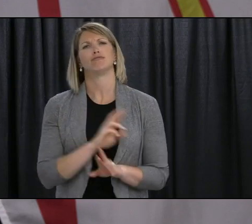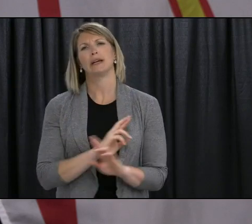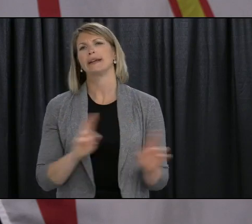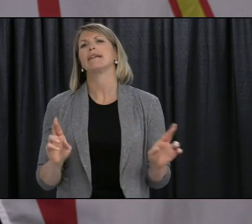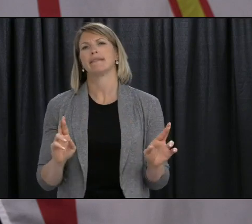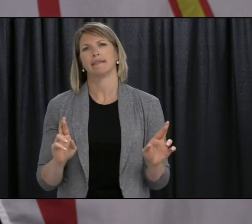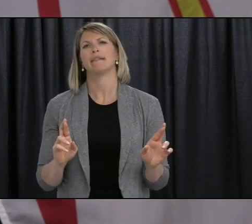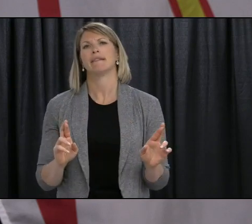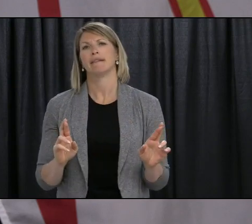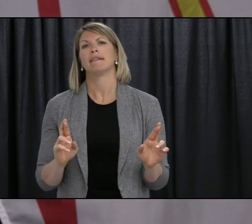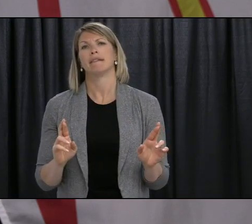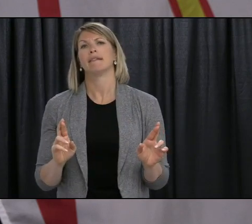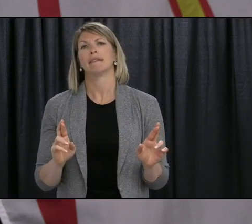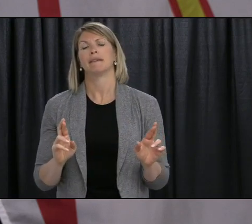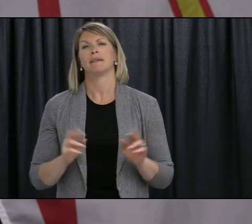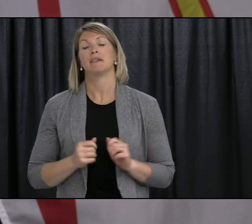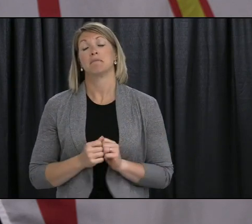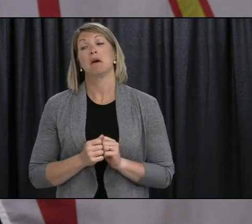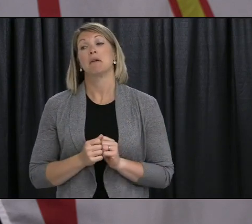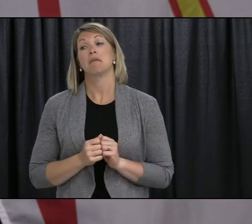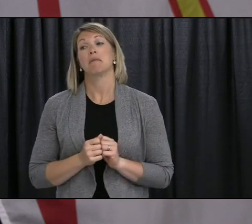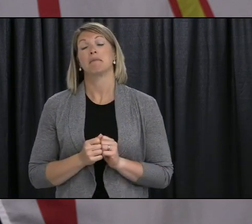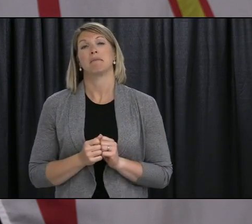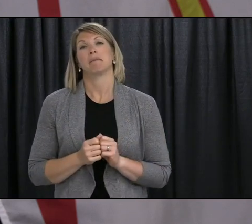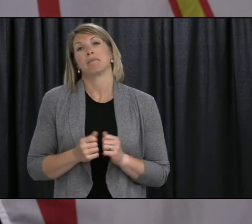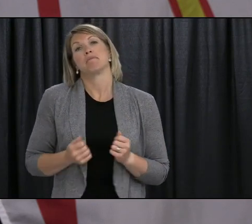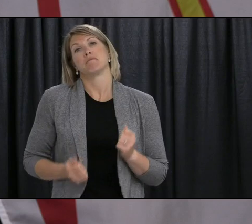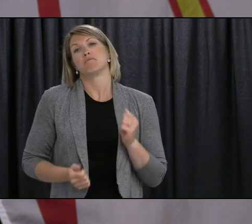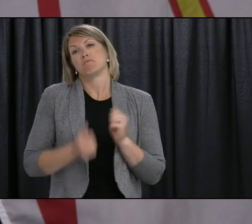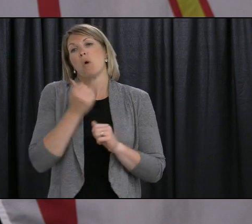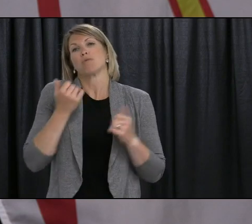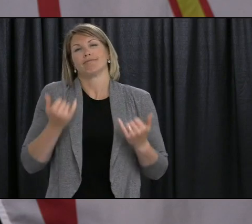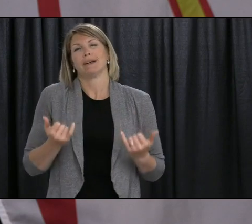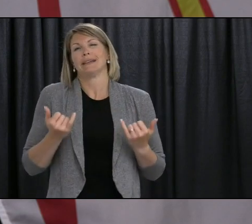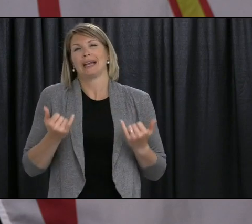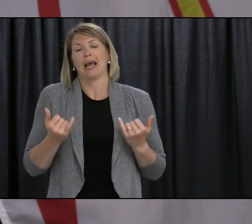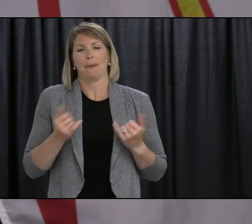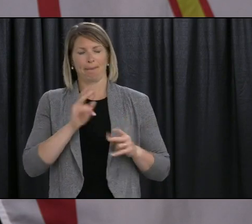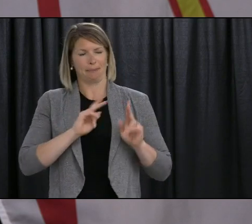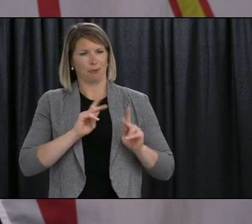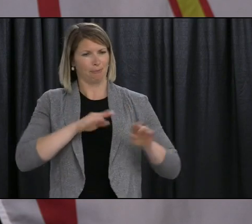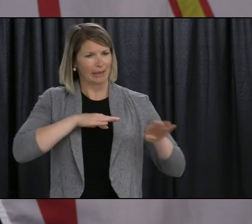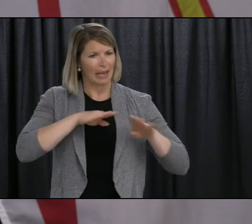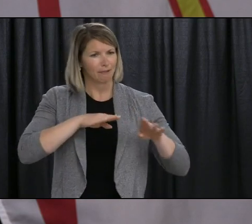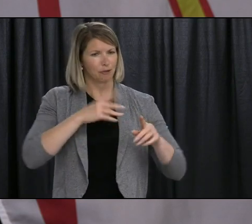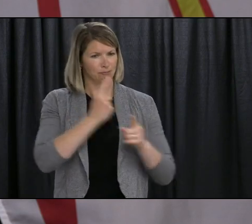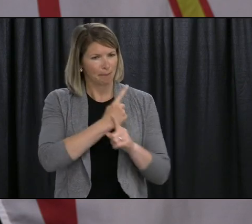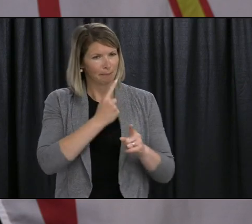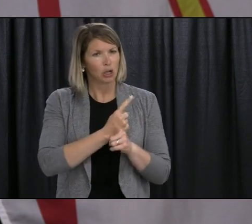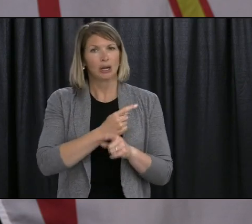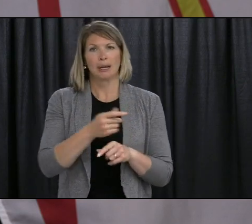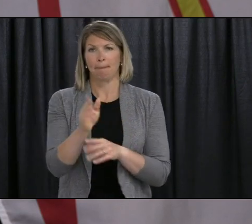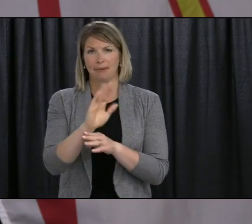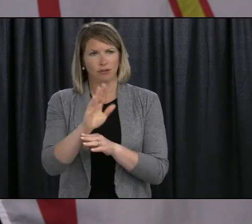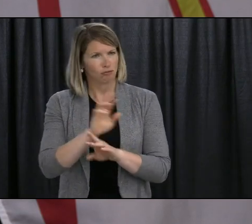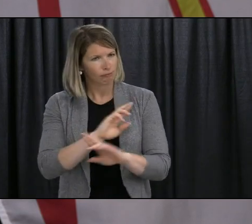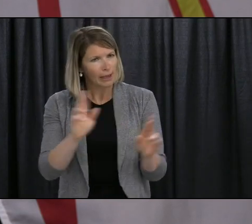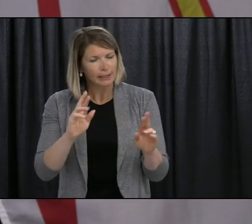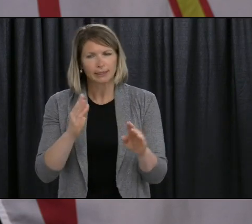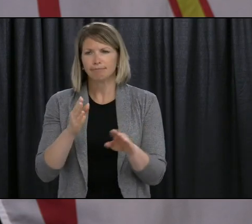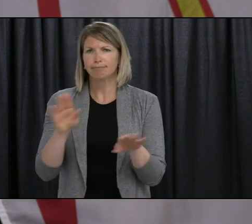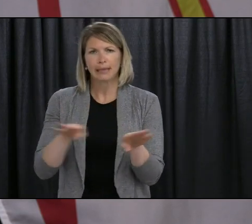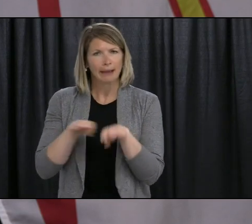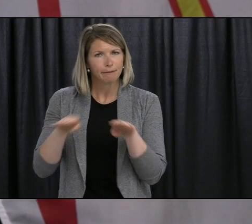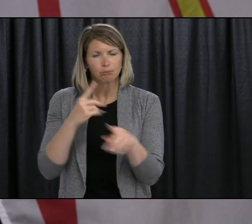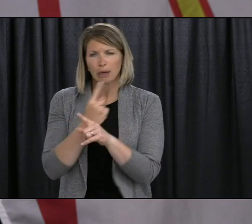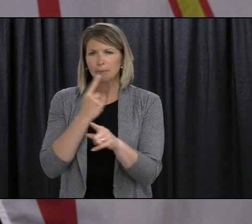everybody is really behaving or wants to behave responsibly, especially businesses want to behave responsibly and want to ensure that they can